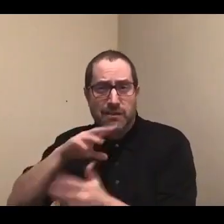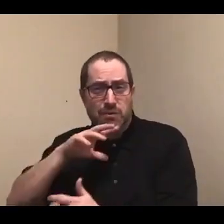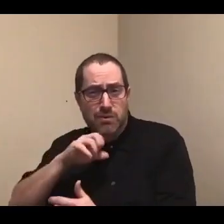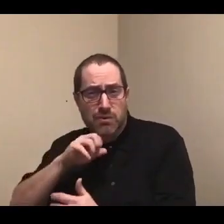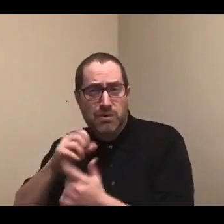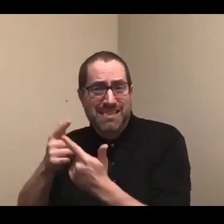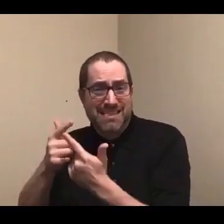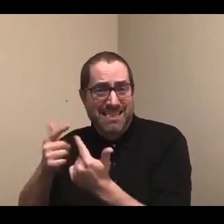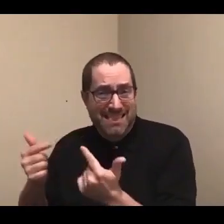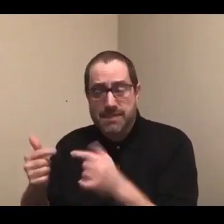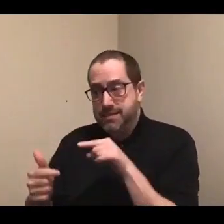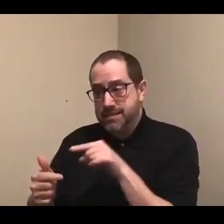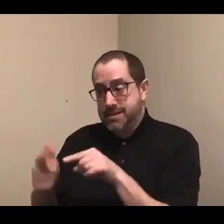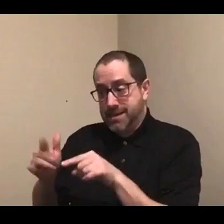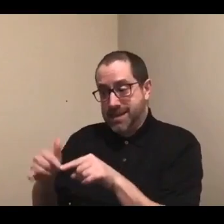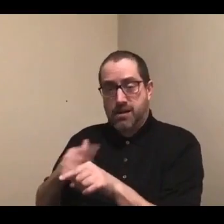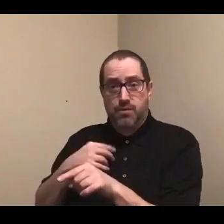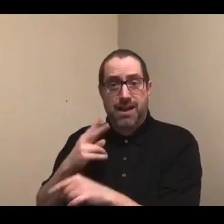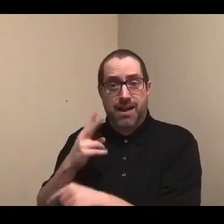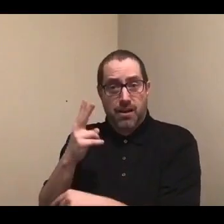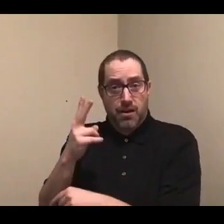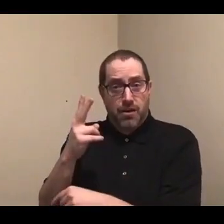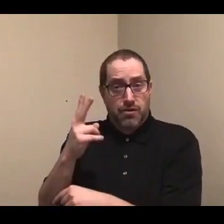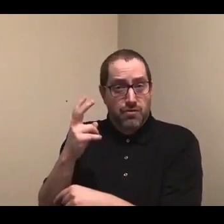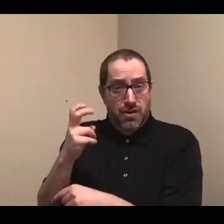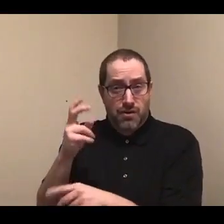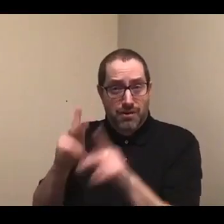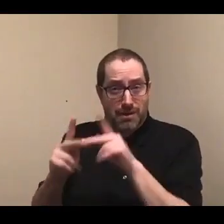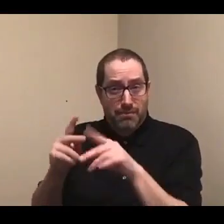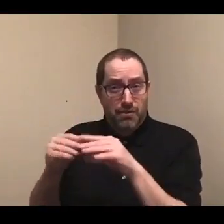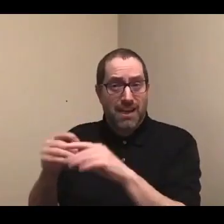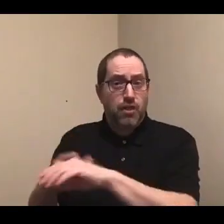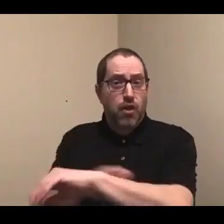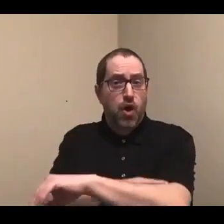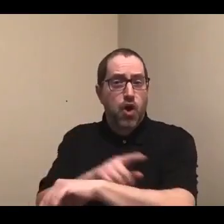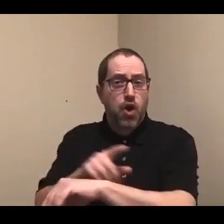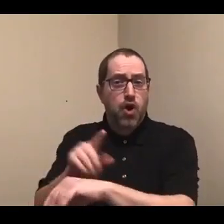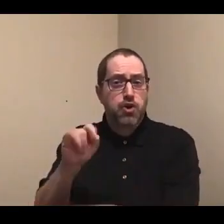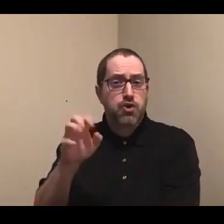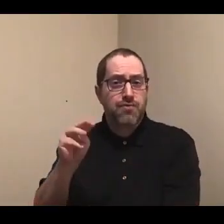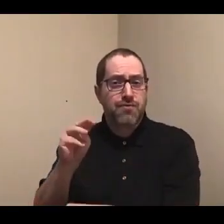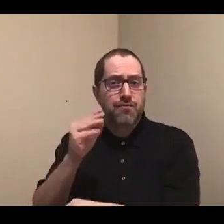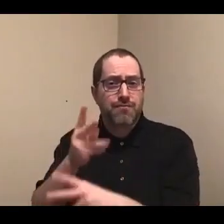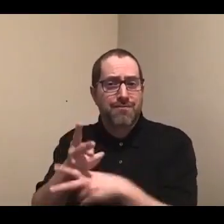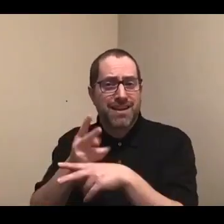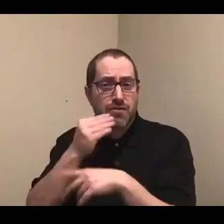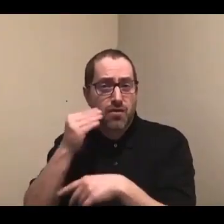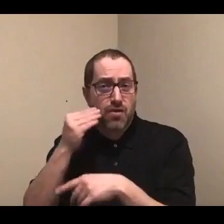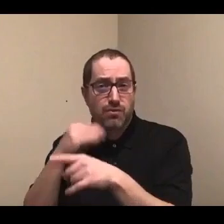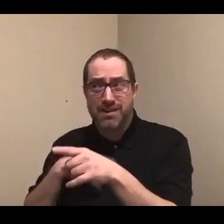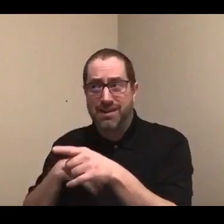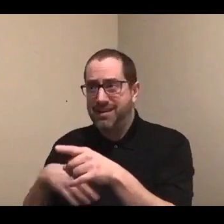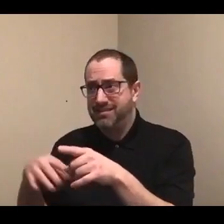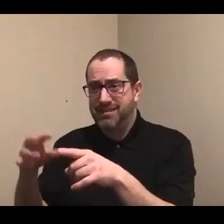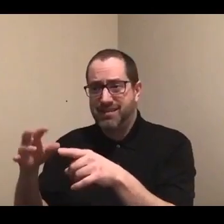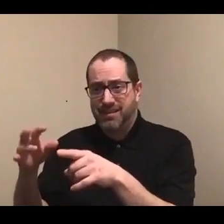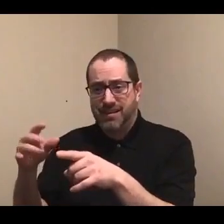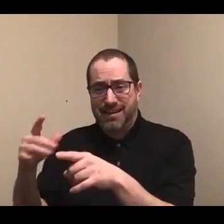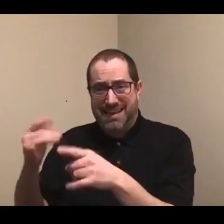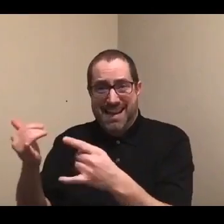plus, infected individuals in long-term care. I think today we have 7. Not having those types of outbreaks to